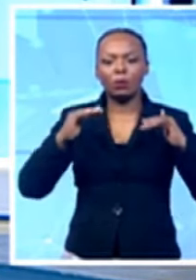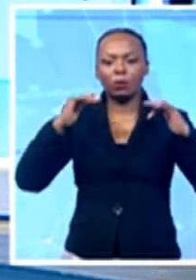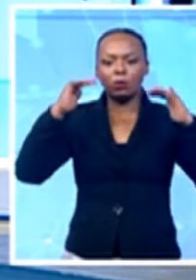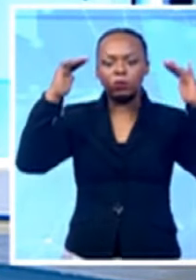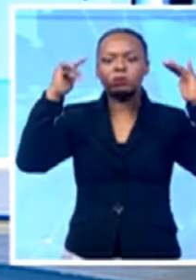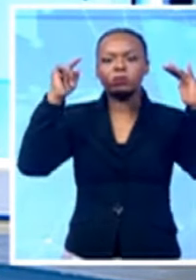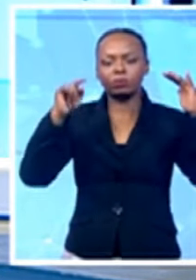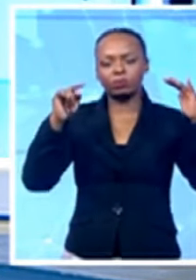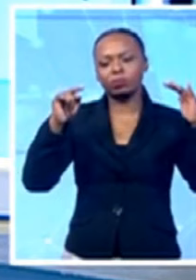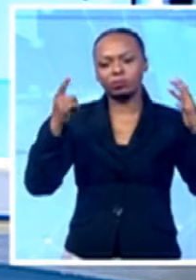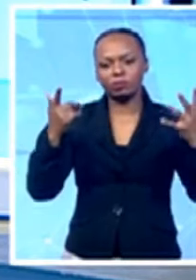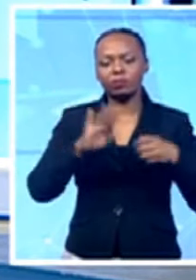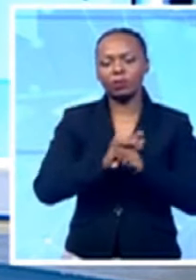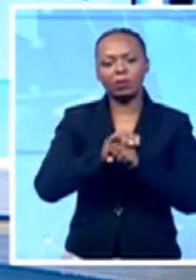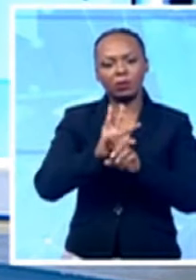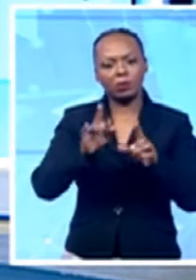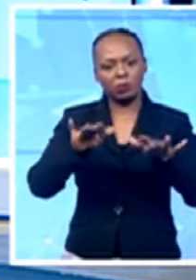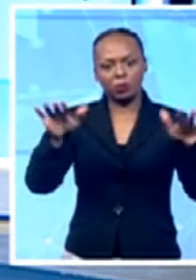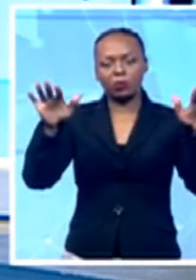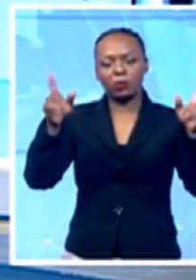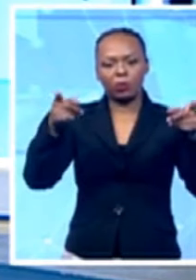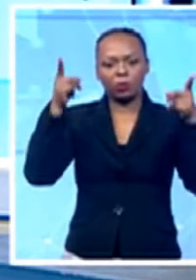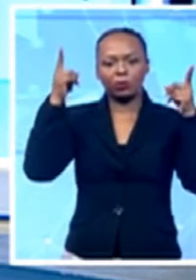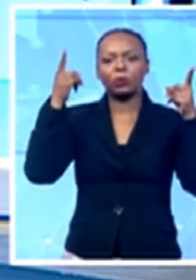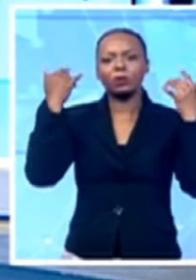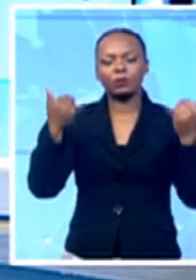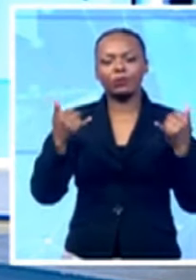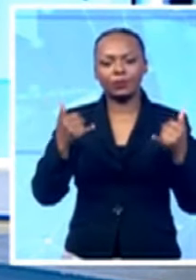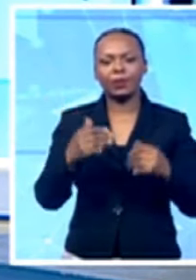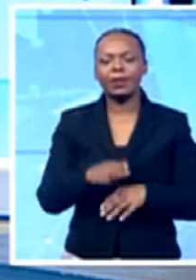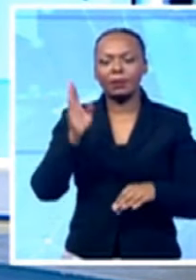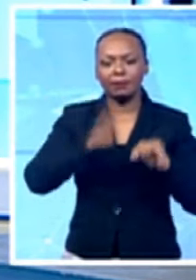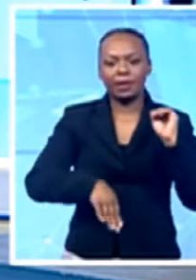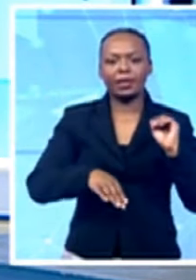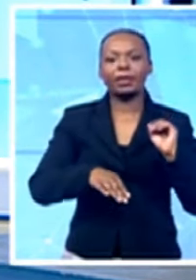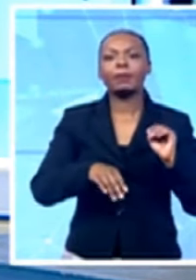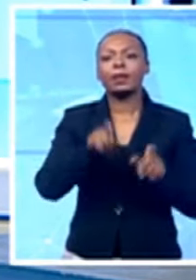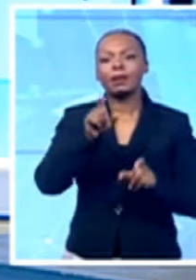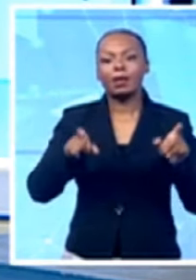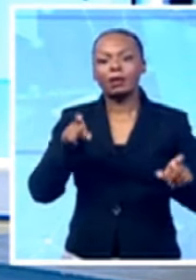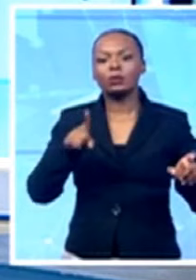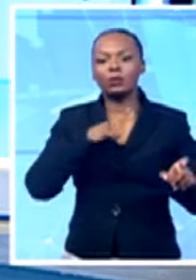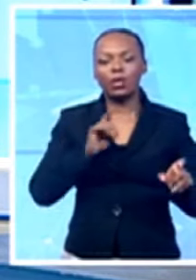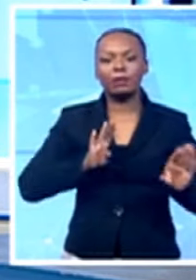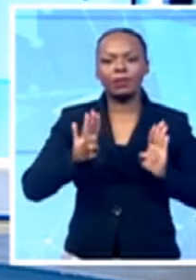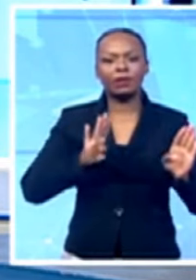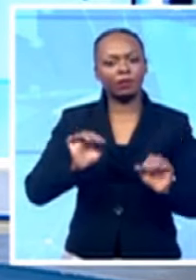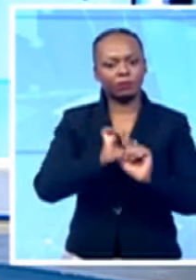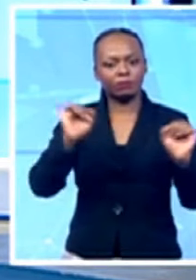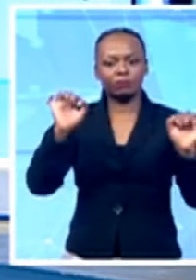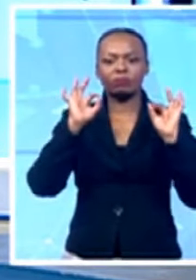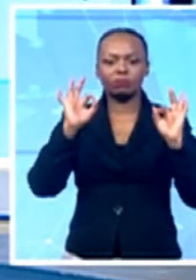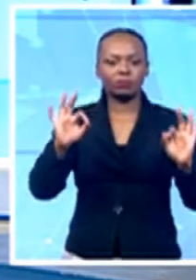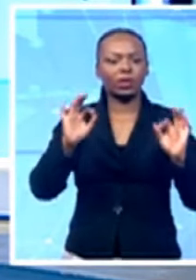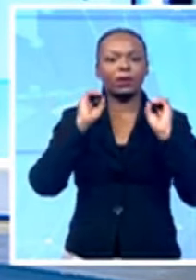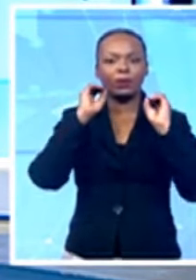waves, and it blames this on the behavior of people who do not want to adhere to COVID-19 regulations. But unions